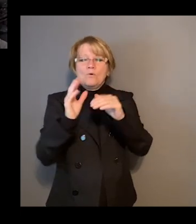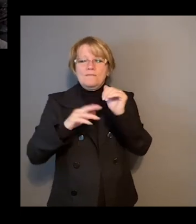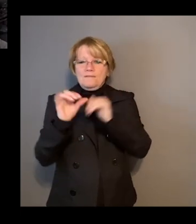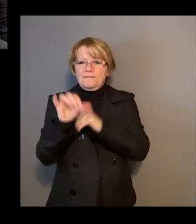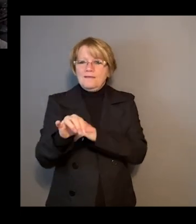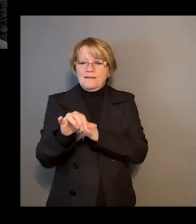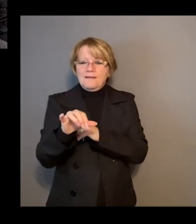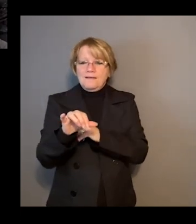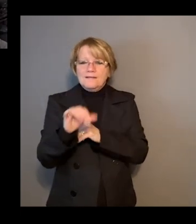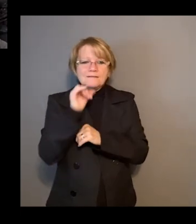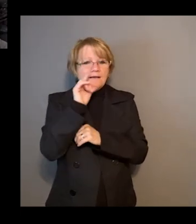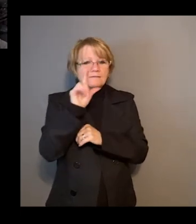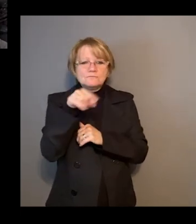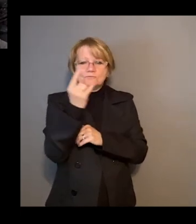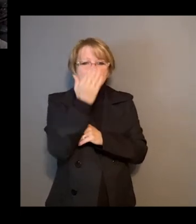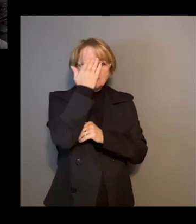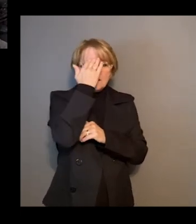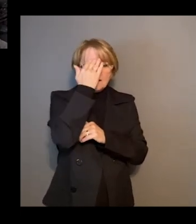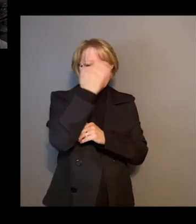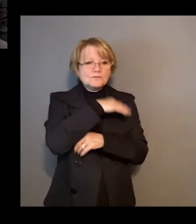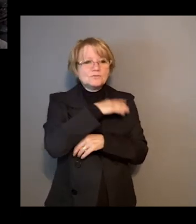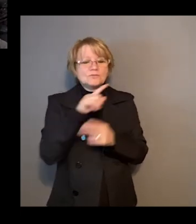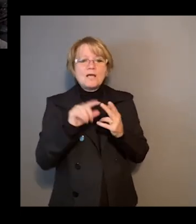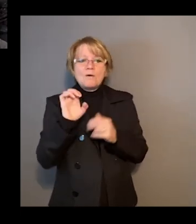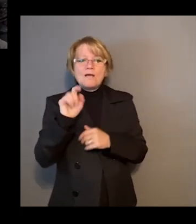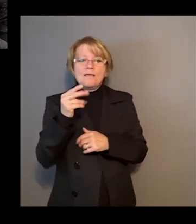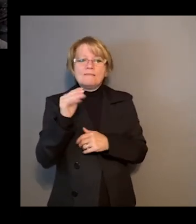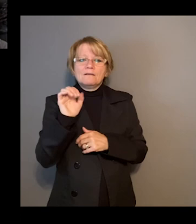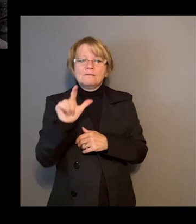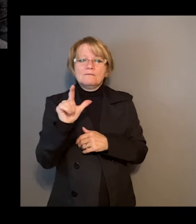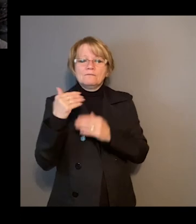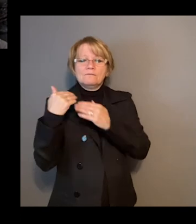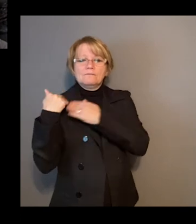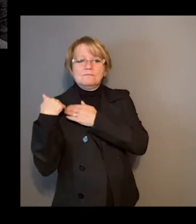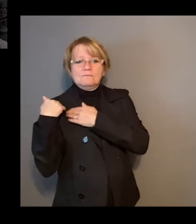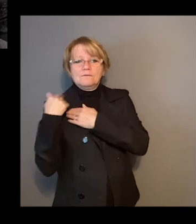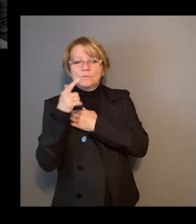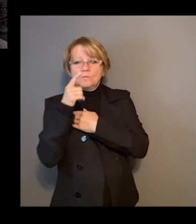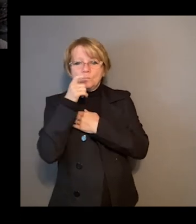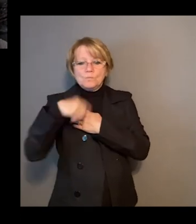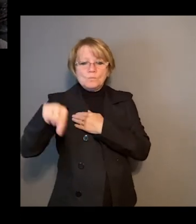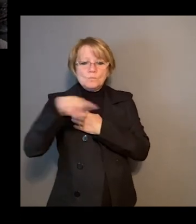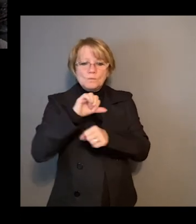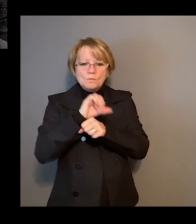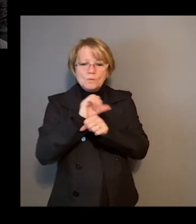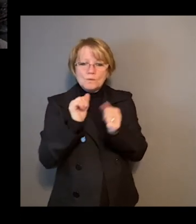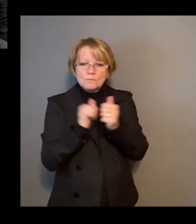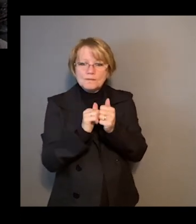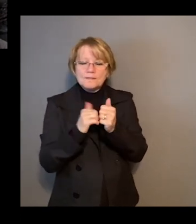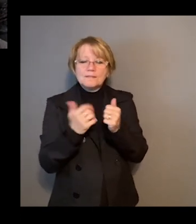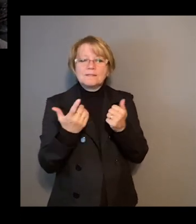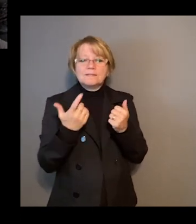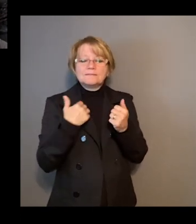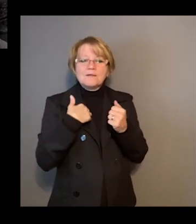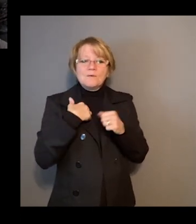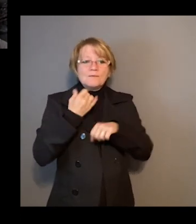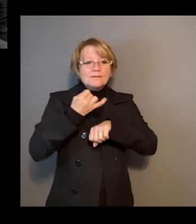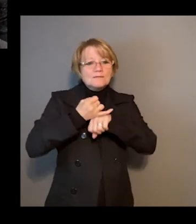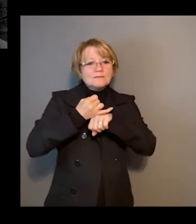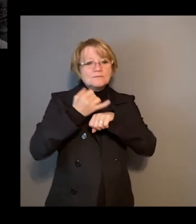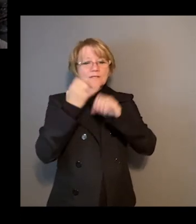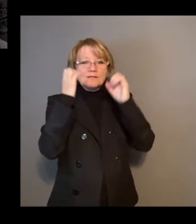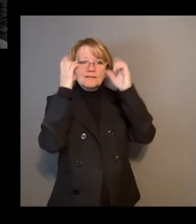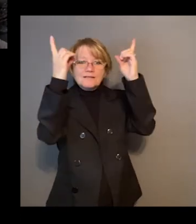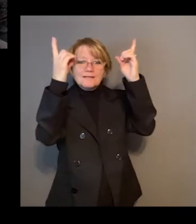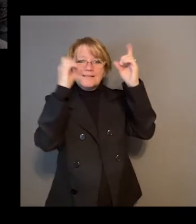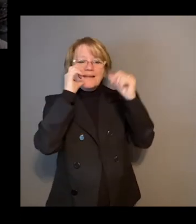also about our ethical responsibility to people that we work with. So the institution of education is bigger than just the knowledge that